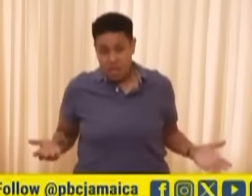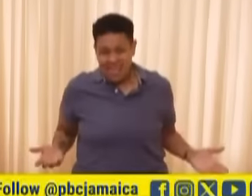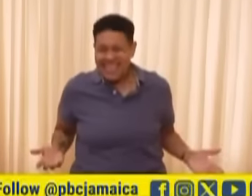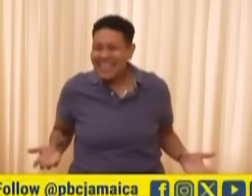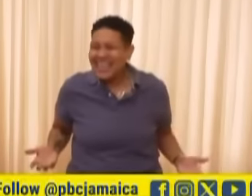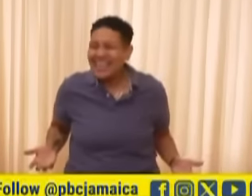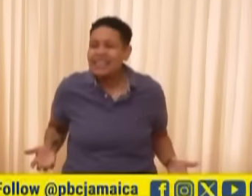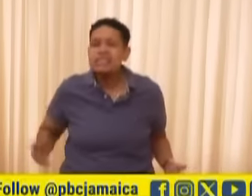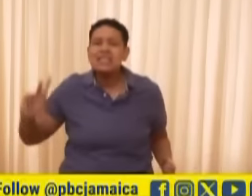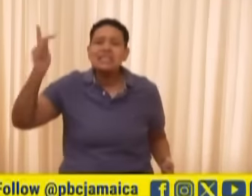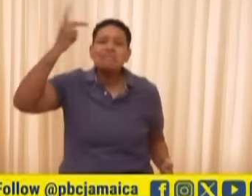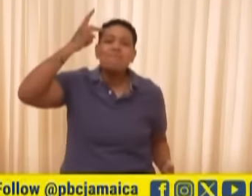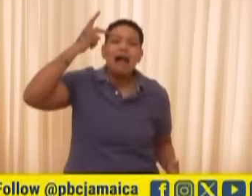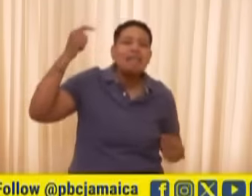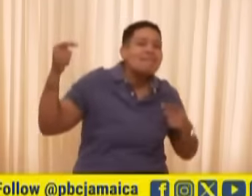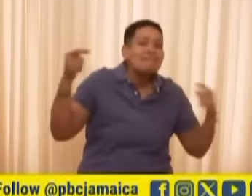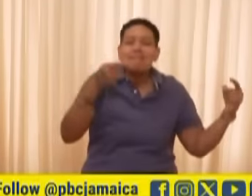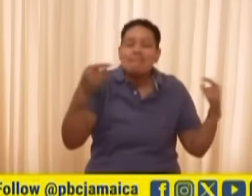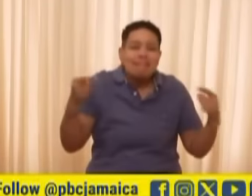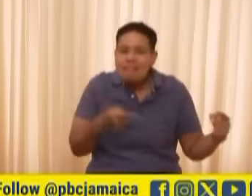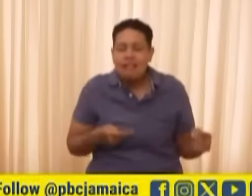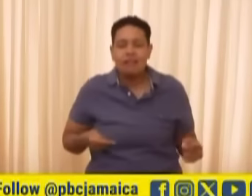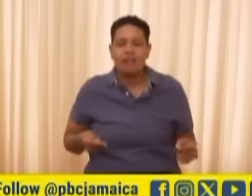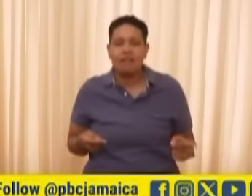is playing politics